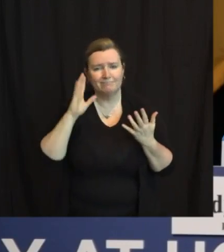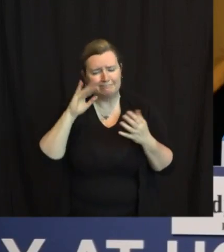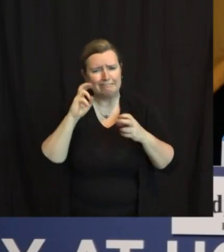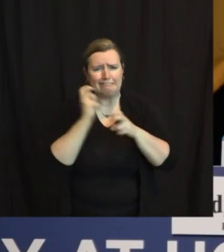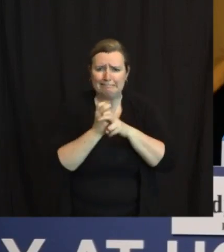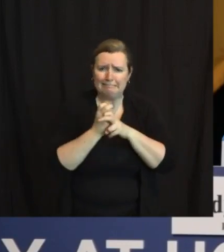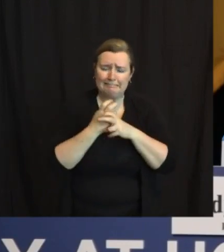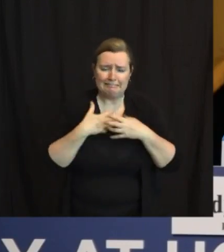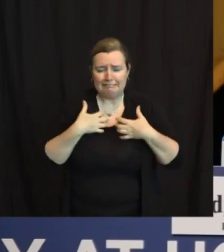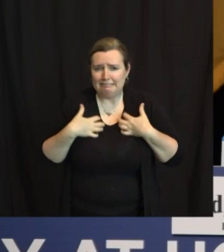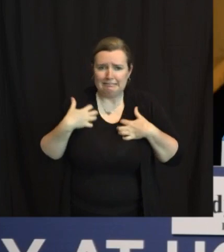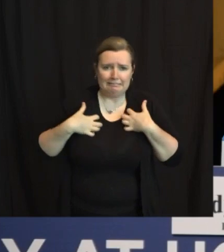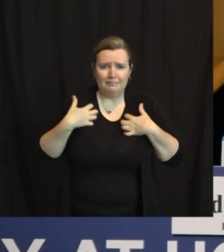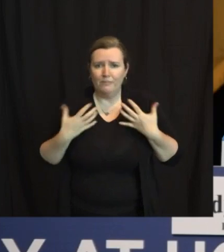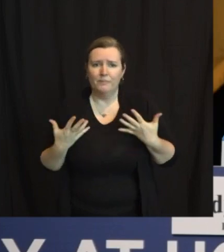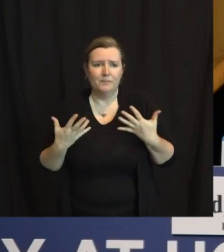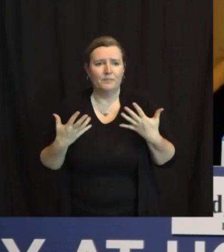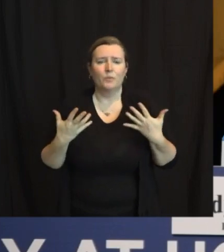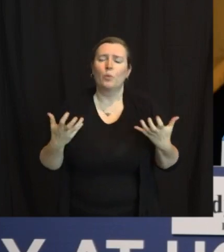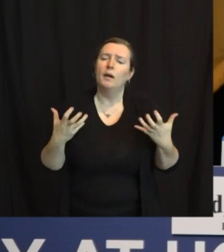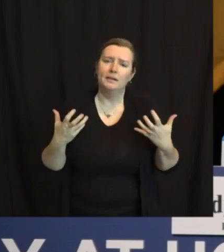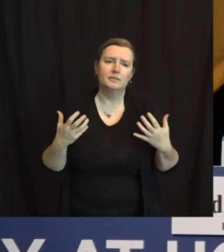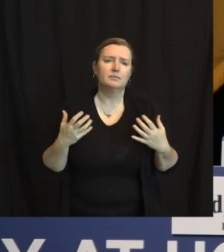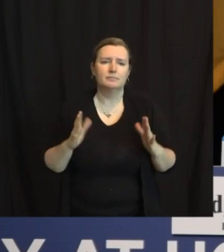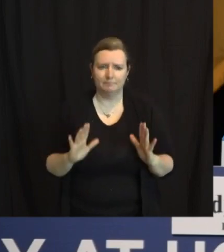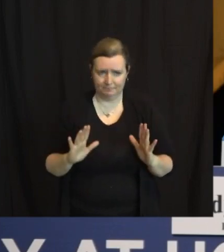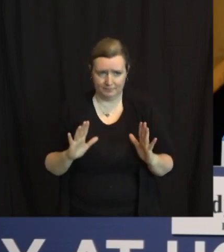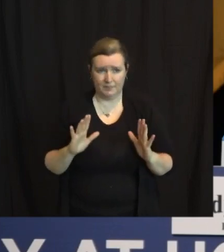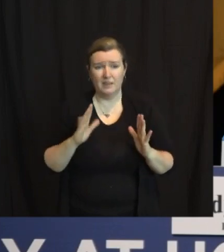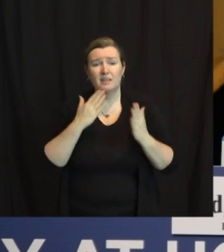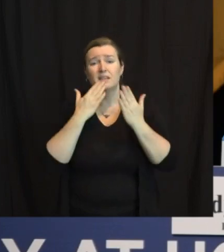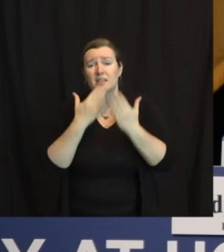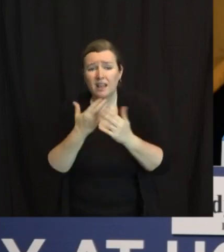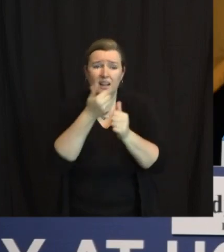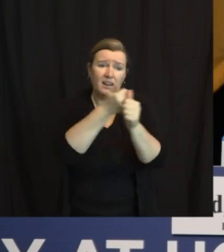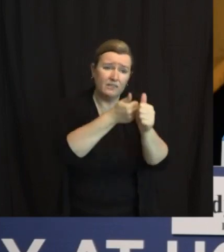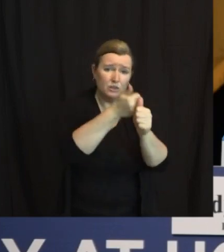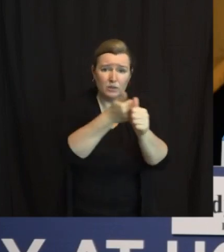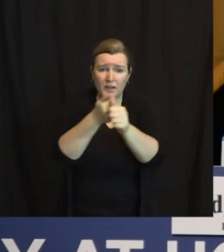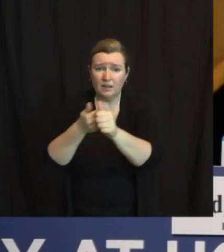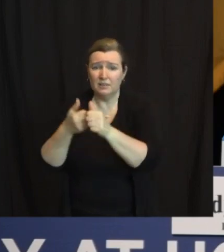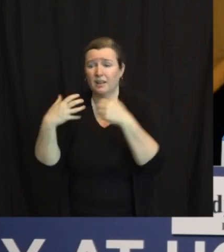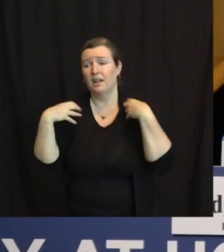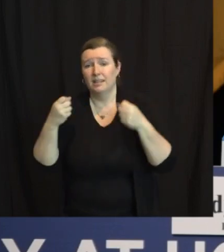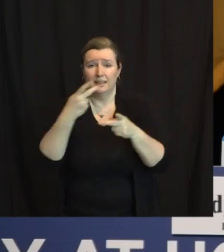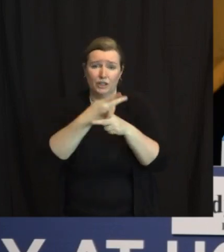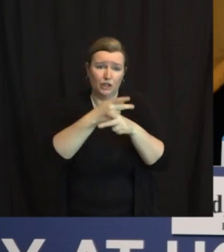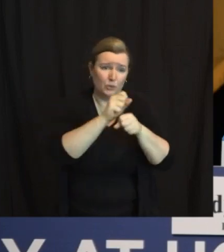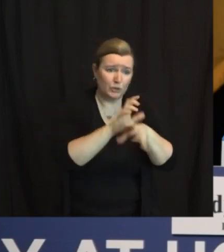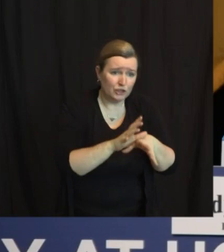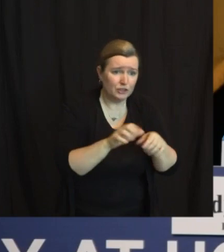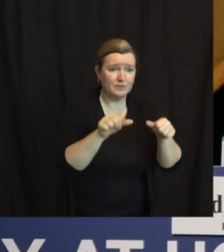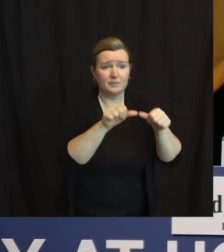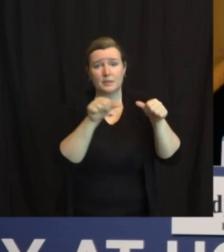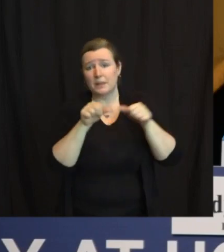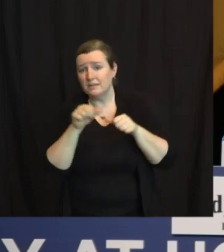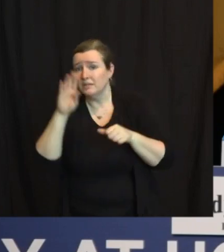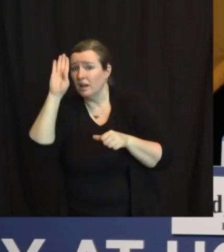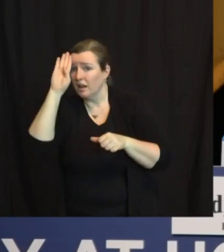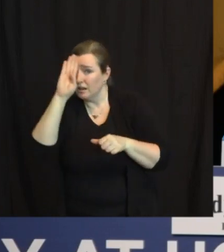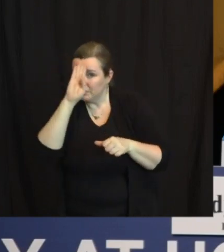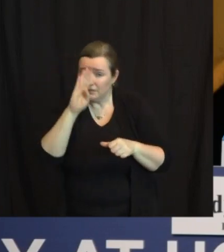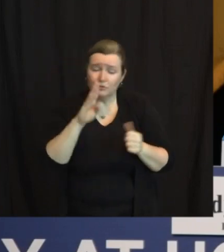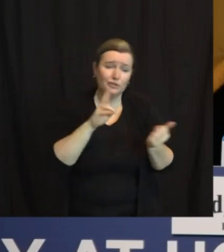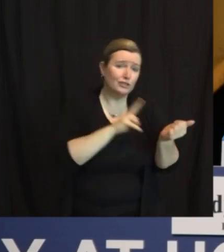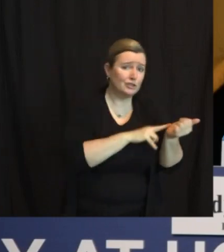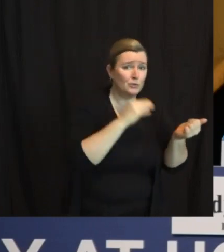a big hug. But that's why I want to thank all of those healthcare facilities and staff in hospitals and nursing homes who